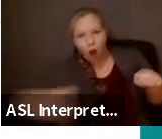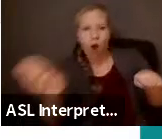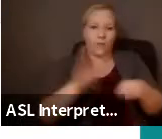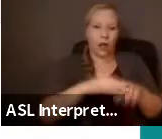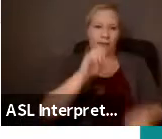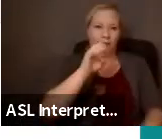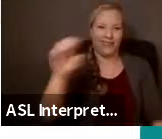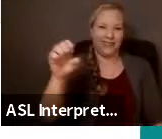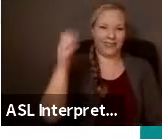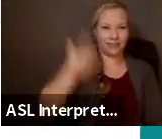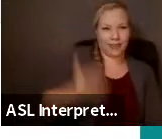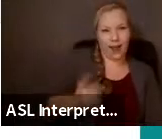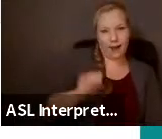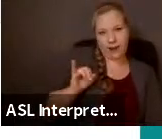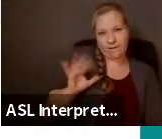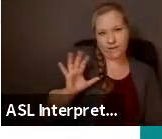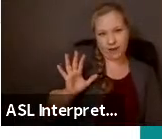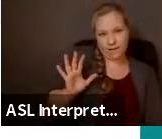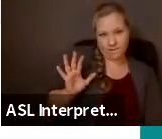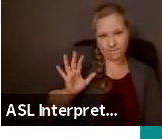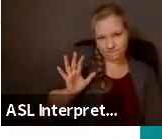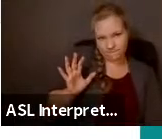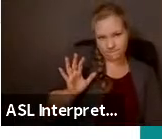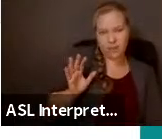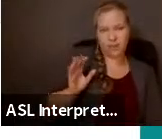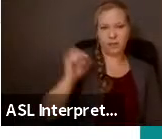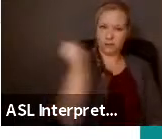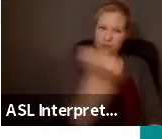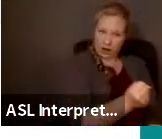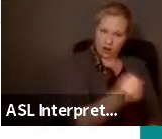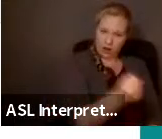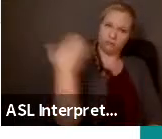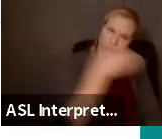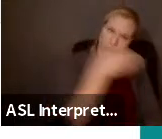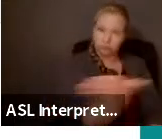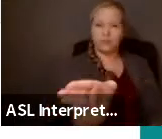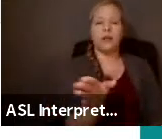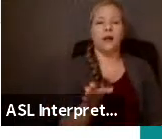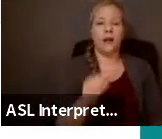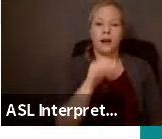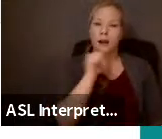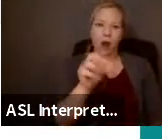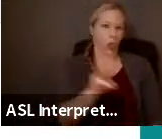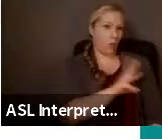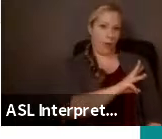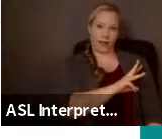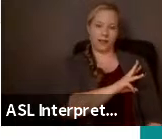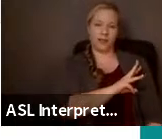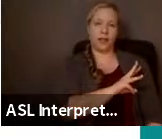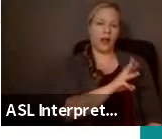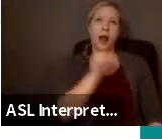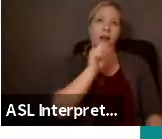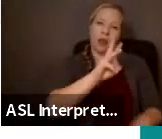that might seem like a subtle difference, but it means a lot in terms of